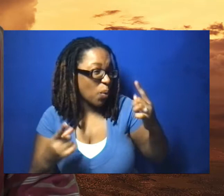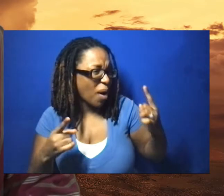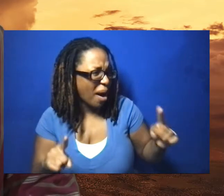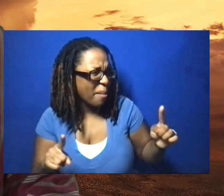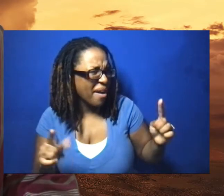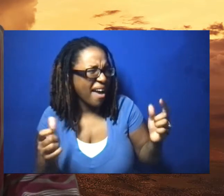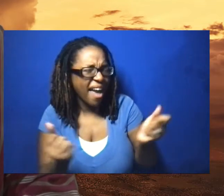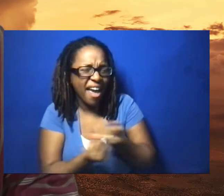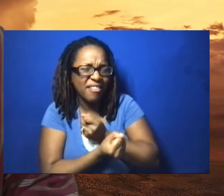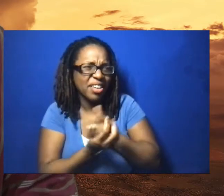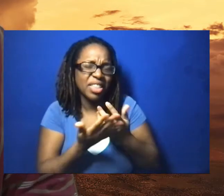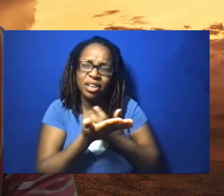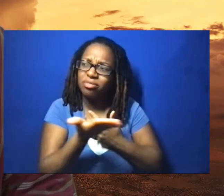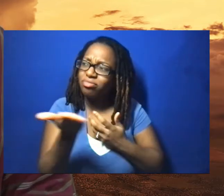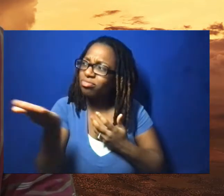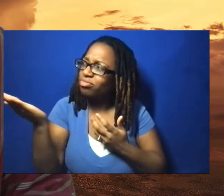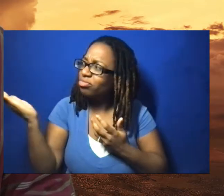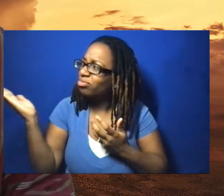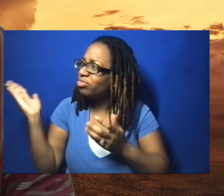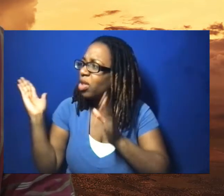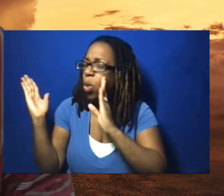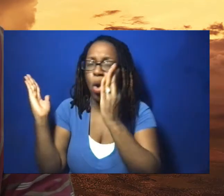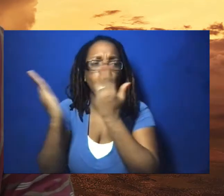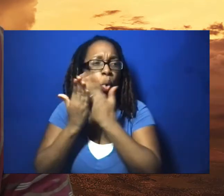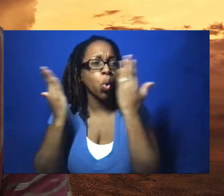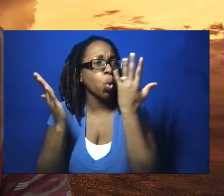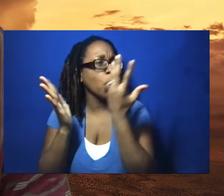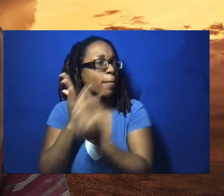of this will be lost.